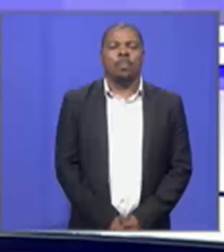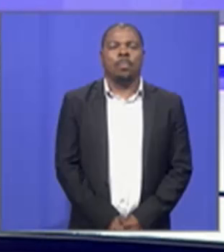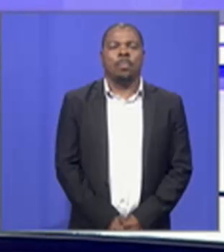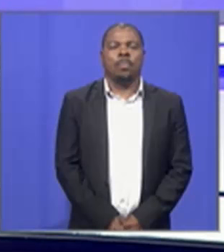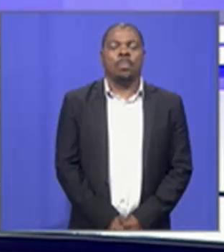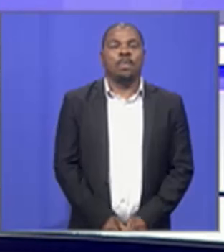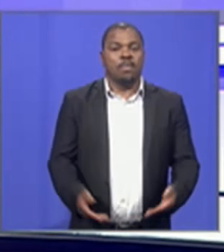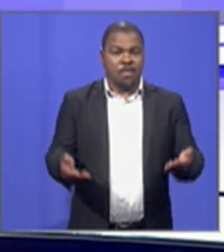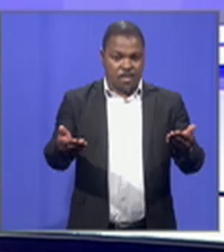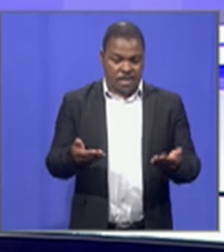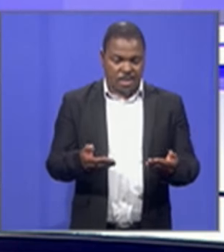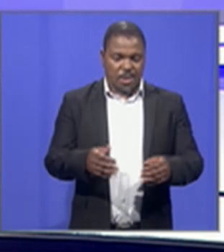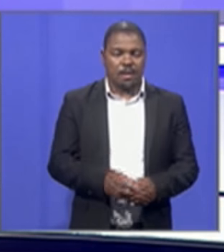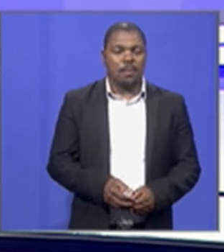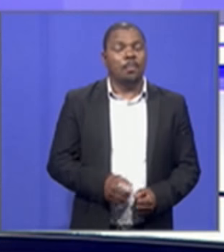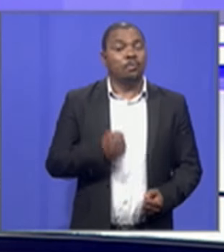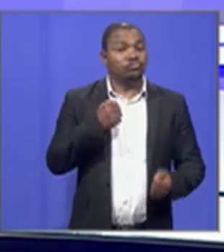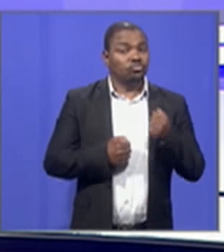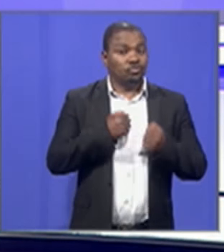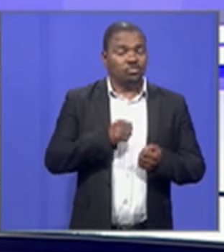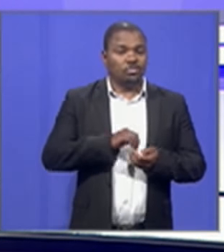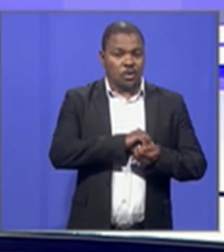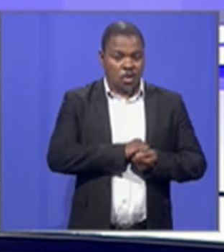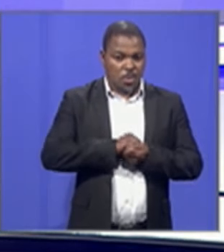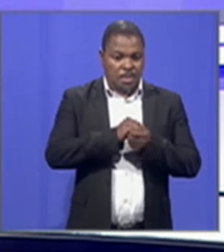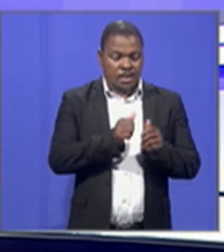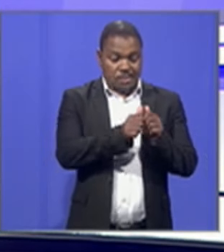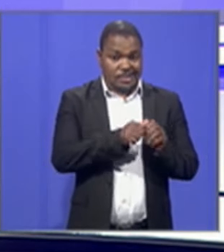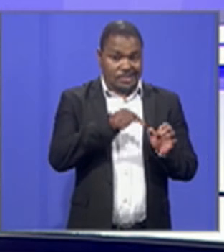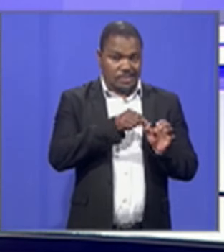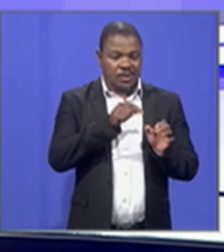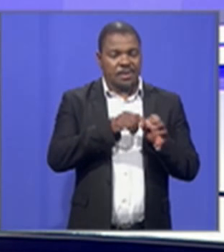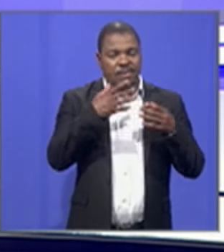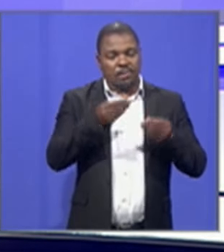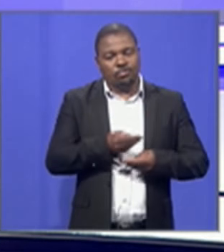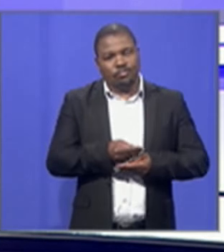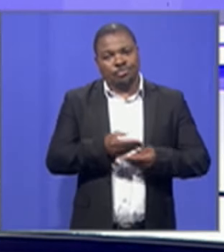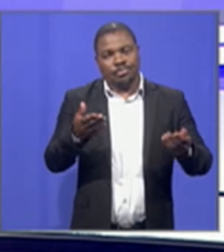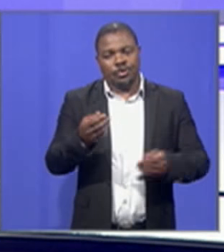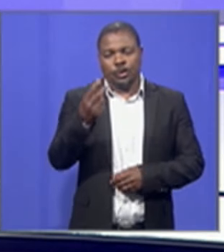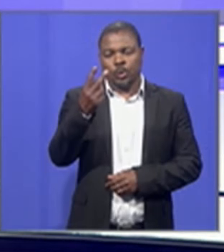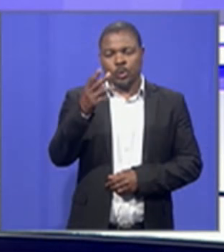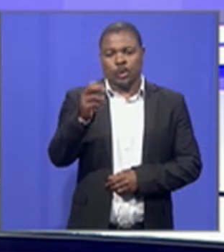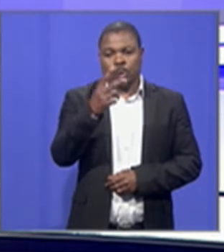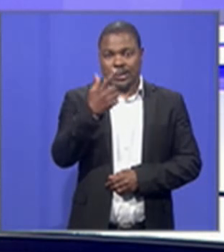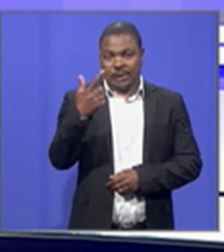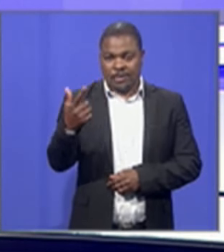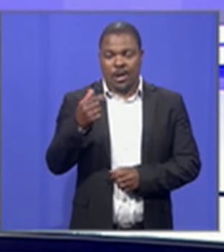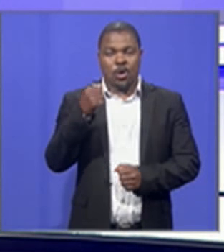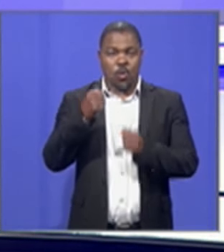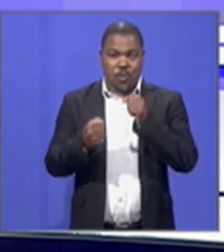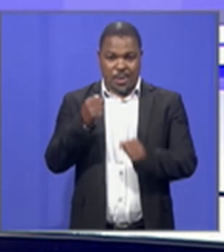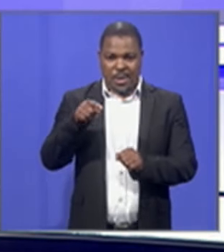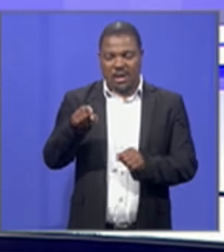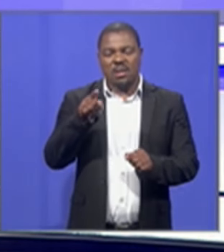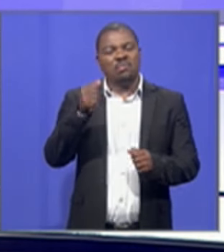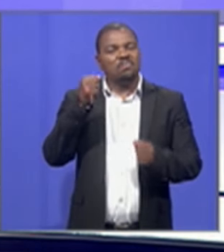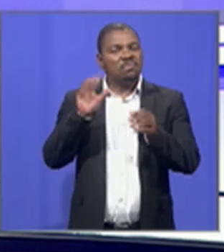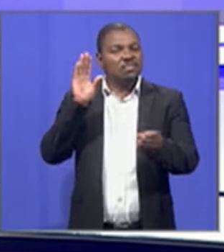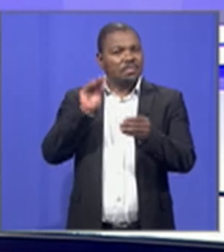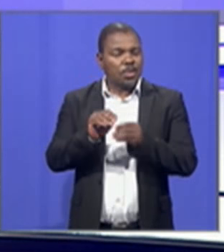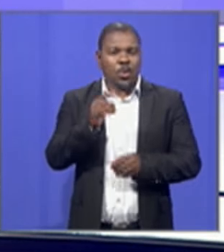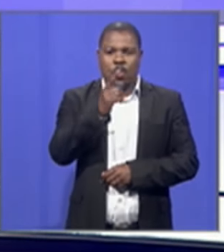Re sa le amogela Comrades Marathon Association e tšwetše pele ka go thakgola mokitimo wa Comrades wa ngwaga wa 2027 wa bolekgolo le hono